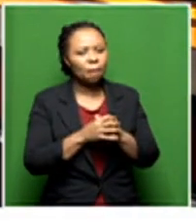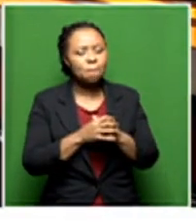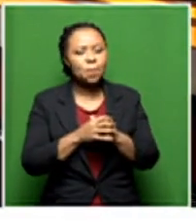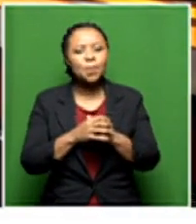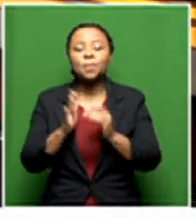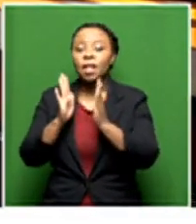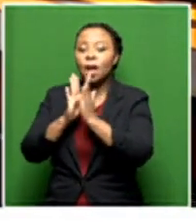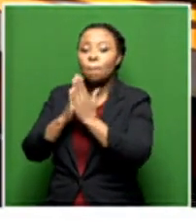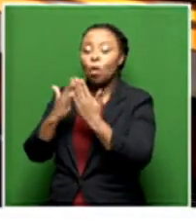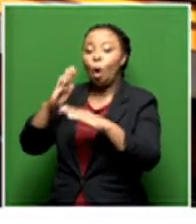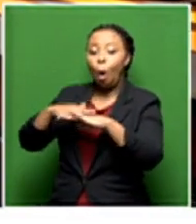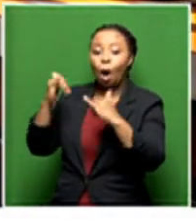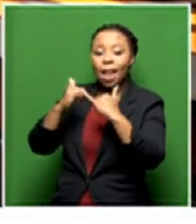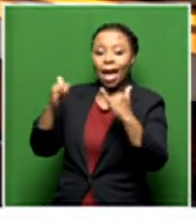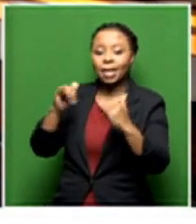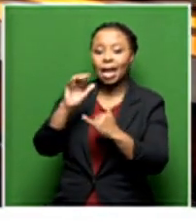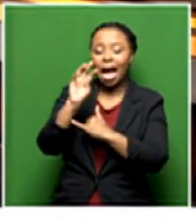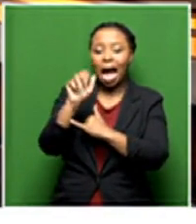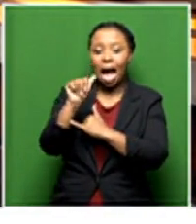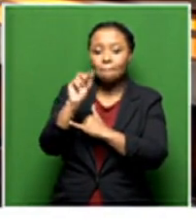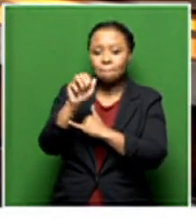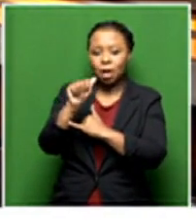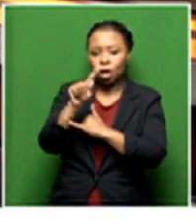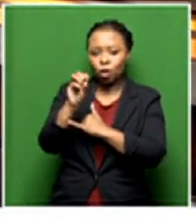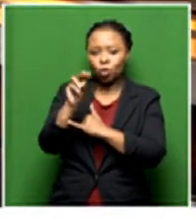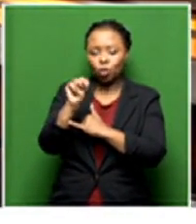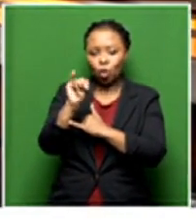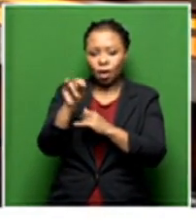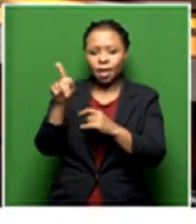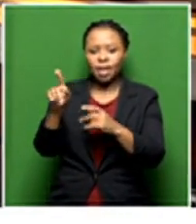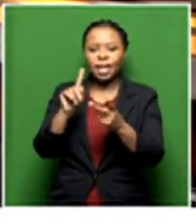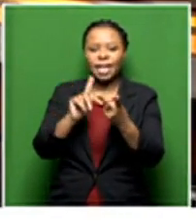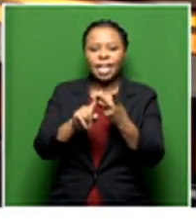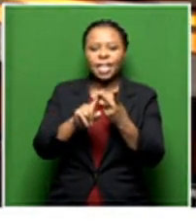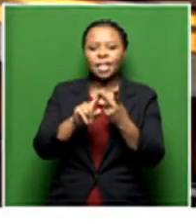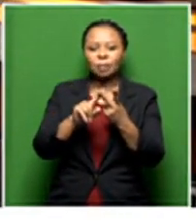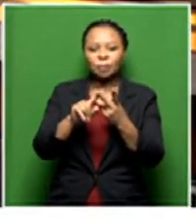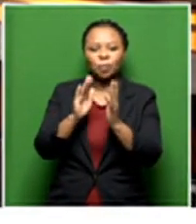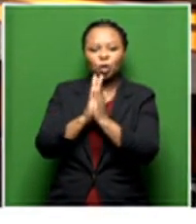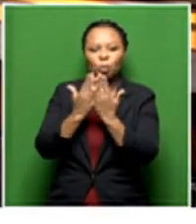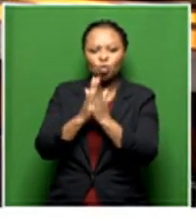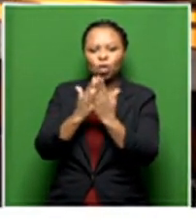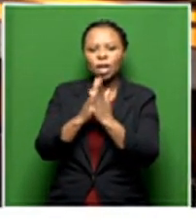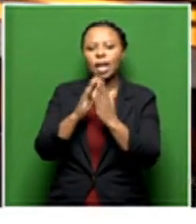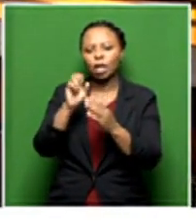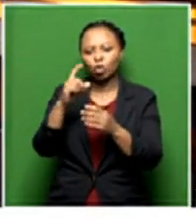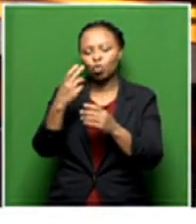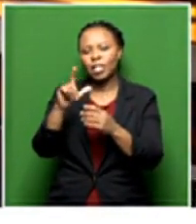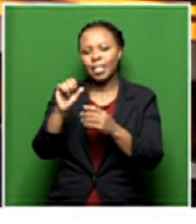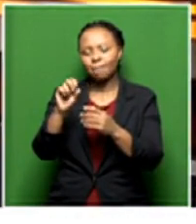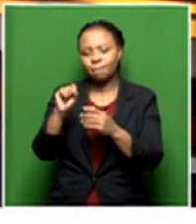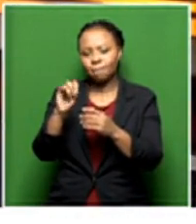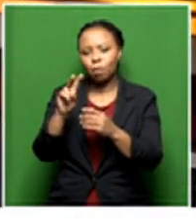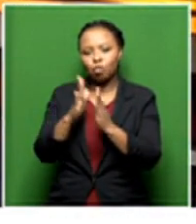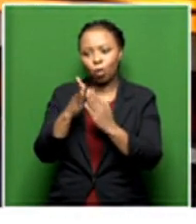The book is available online on Amazon. It is also available at exclusive books. All right. May Eunice,